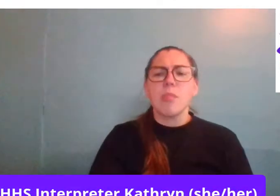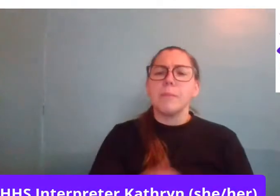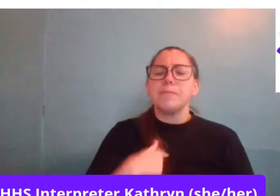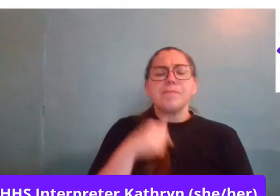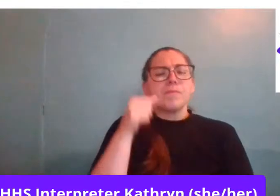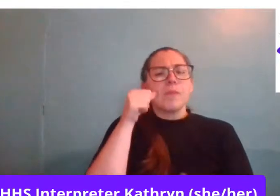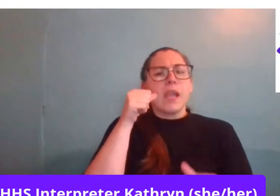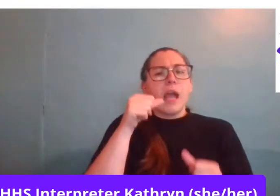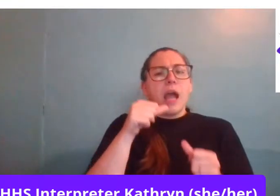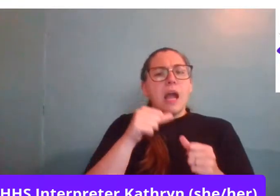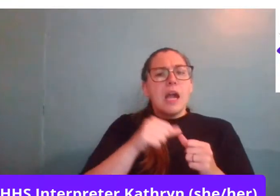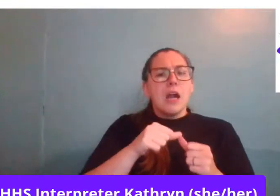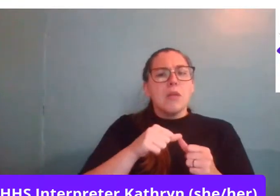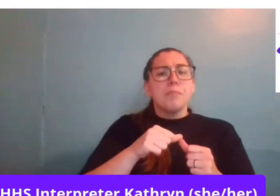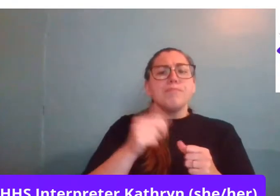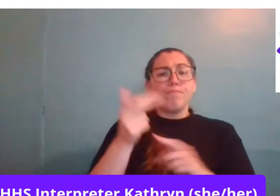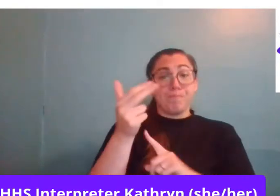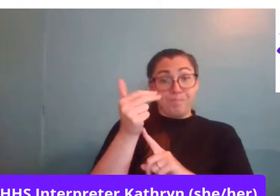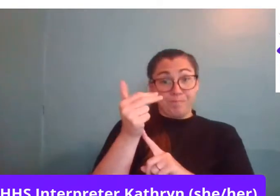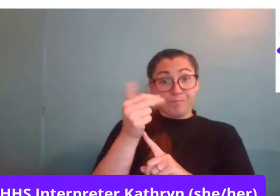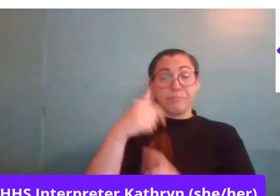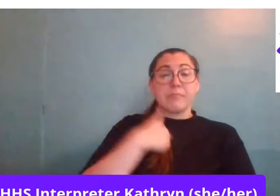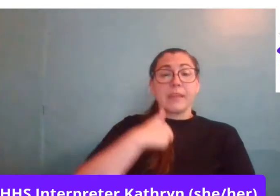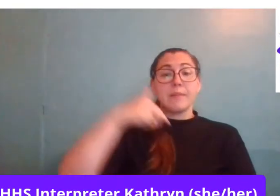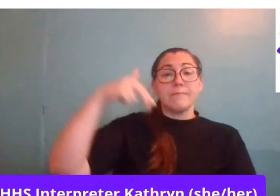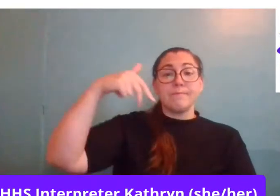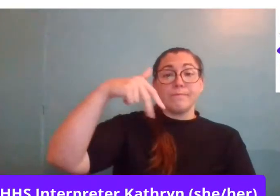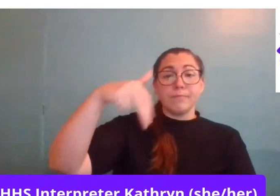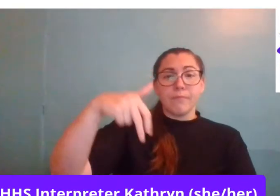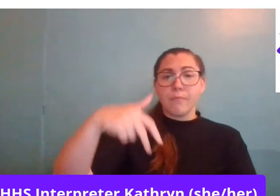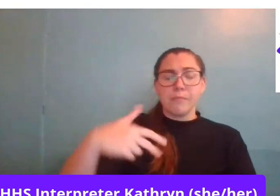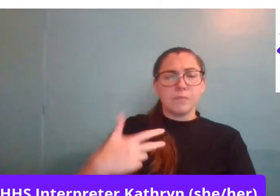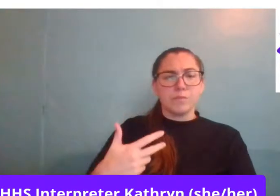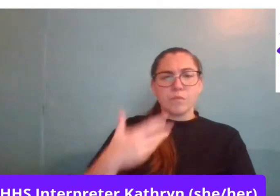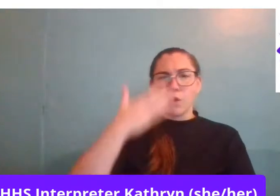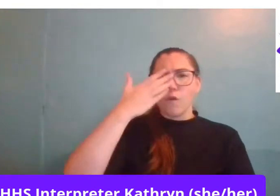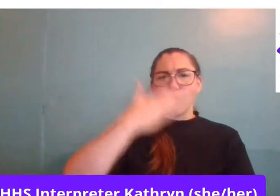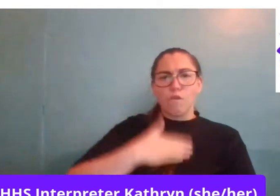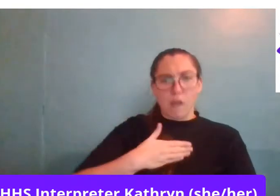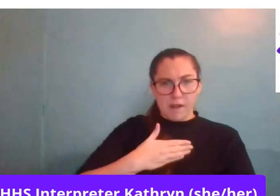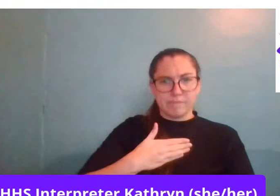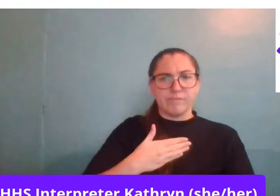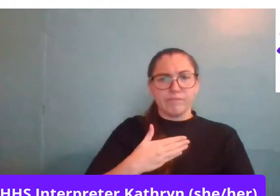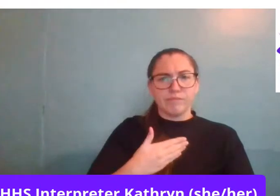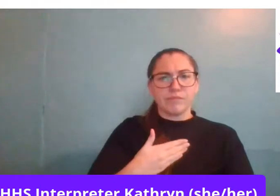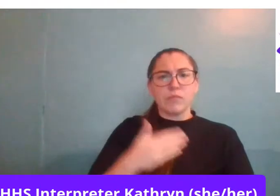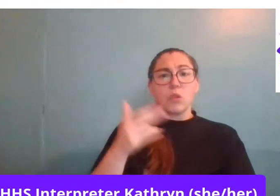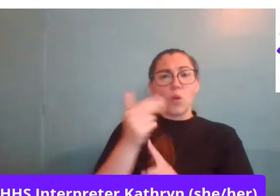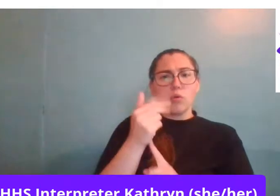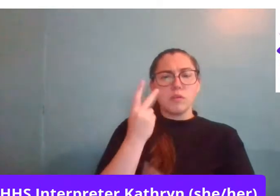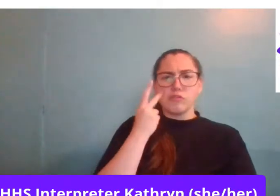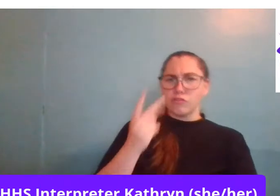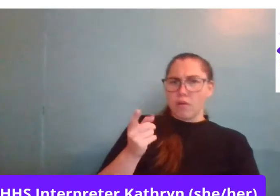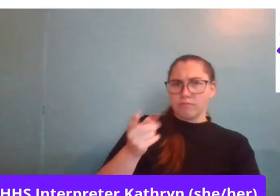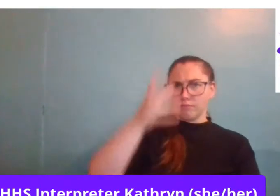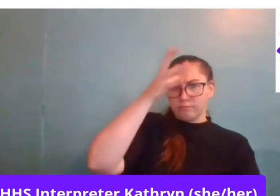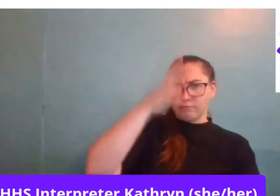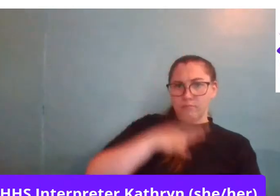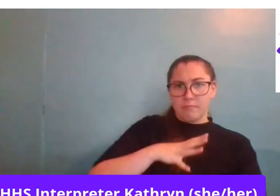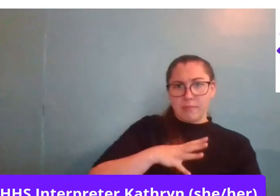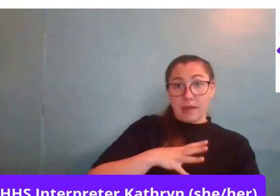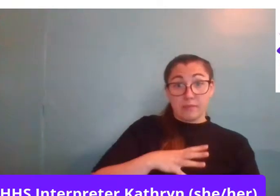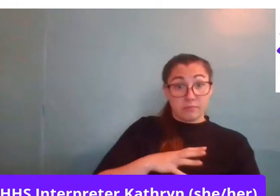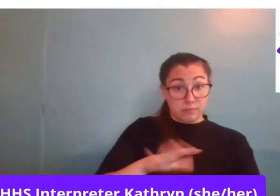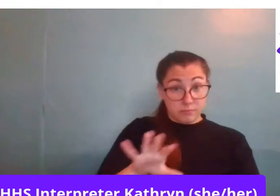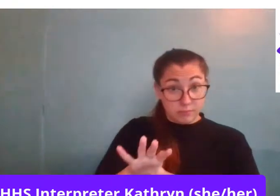coming down, and right out in front of the hotel, I saw this man. When I tell you,